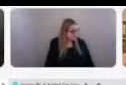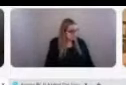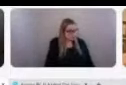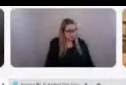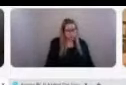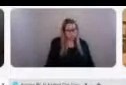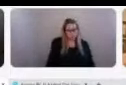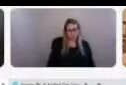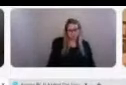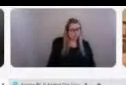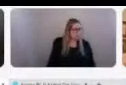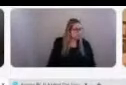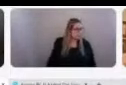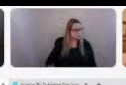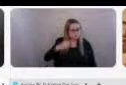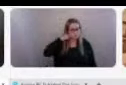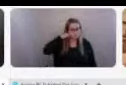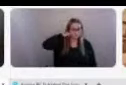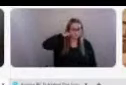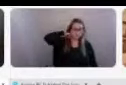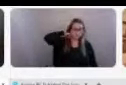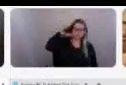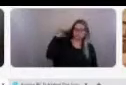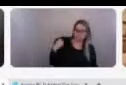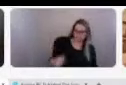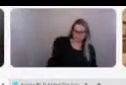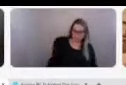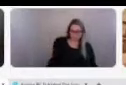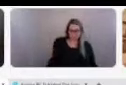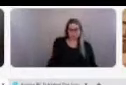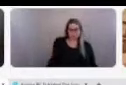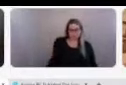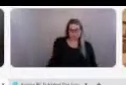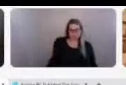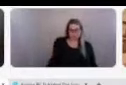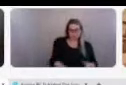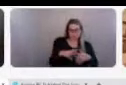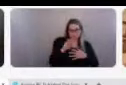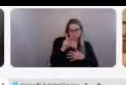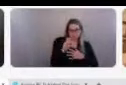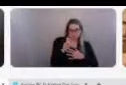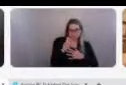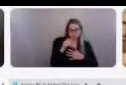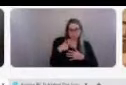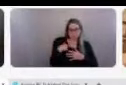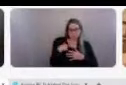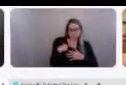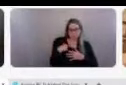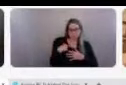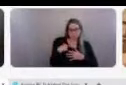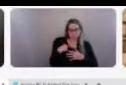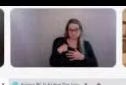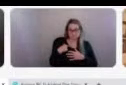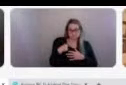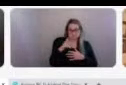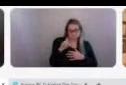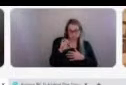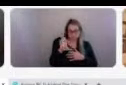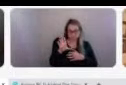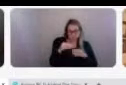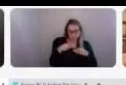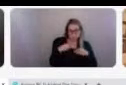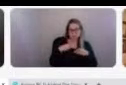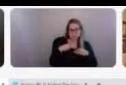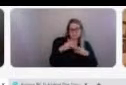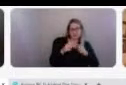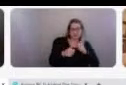okay can you hear me now yes thank you everyone uh my name is karina ruiz i am a daca recipient the executive director